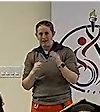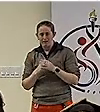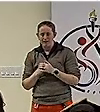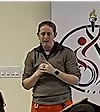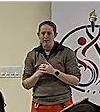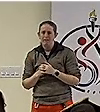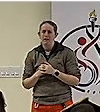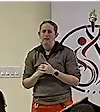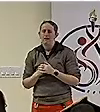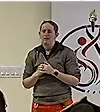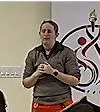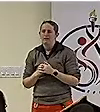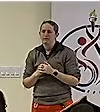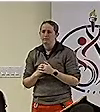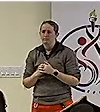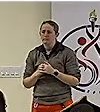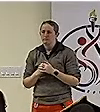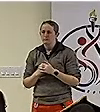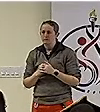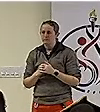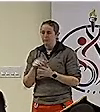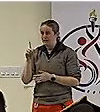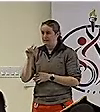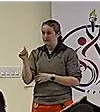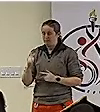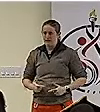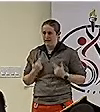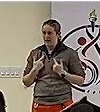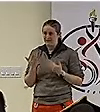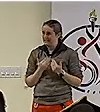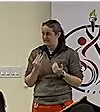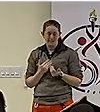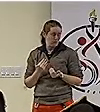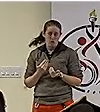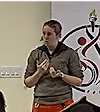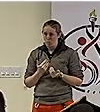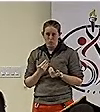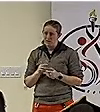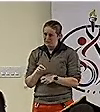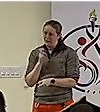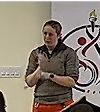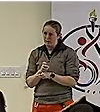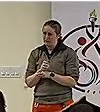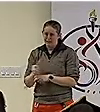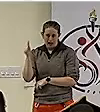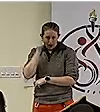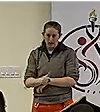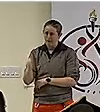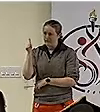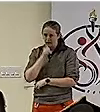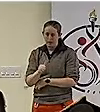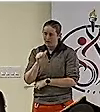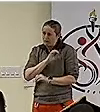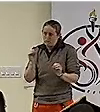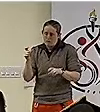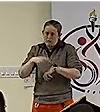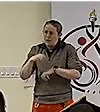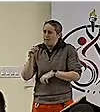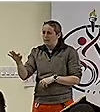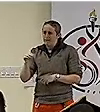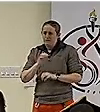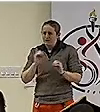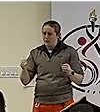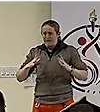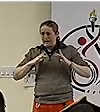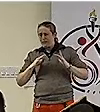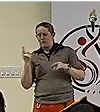It's hard to live with a disability. As you said earlier, it's constant, it's every day, there's no vacation days. Having support